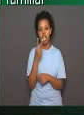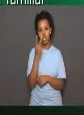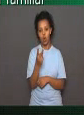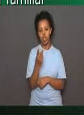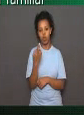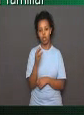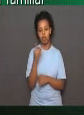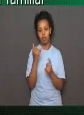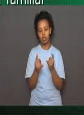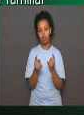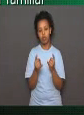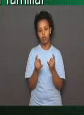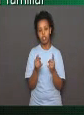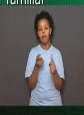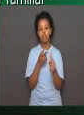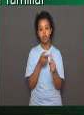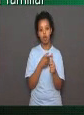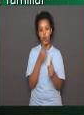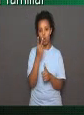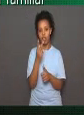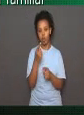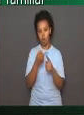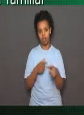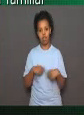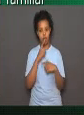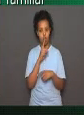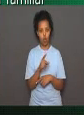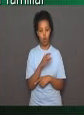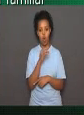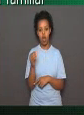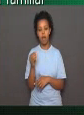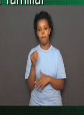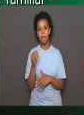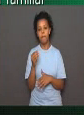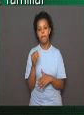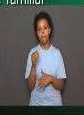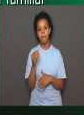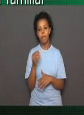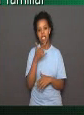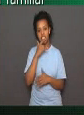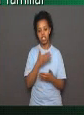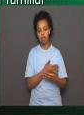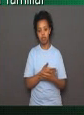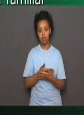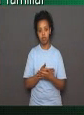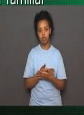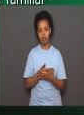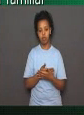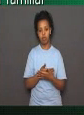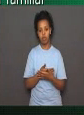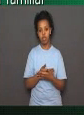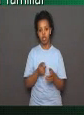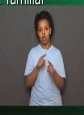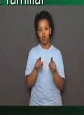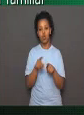of life. It is the stage where the infant cannot really discriminate between